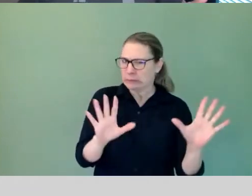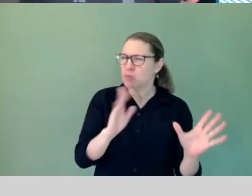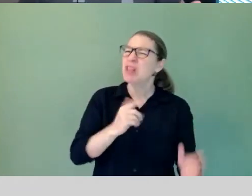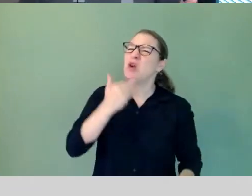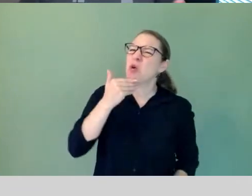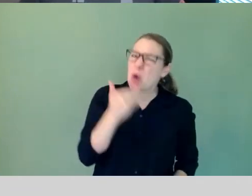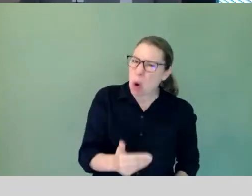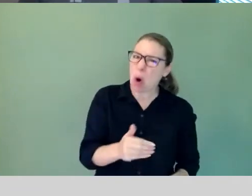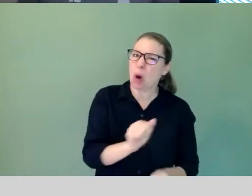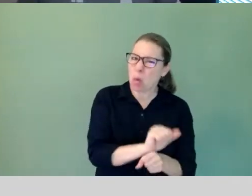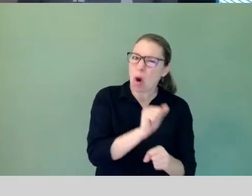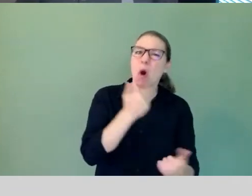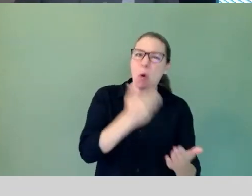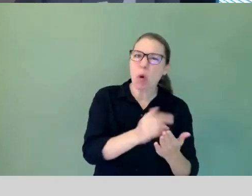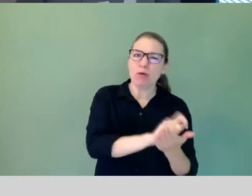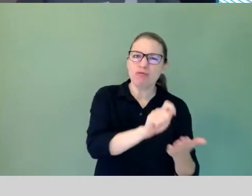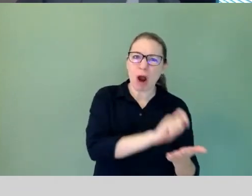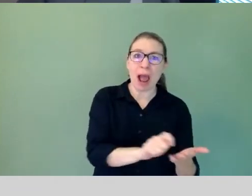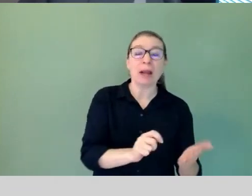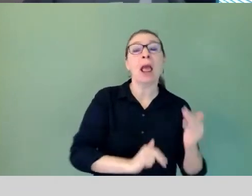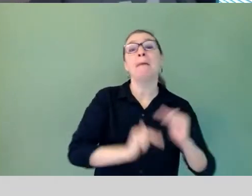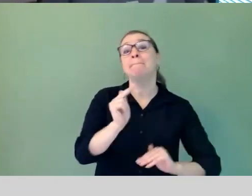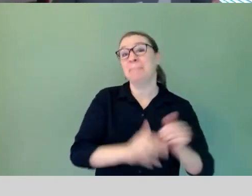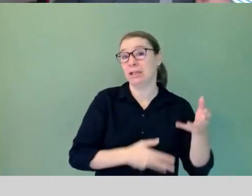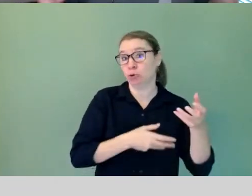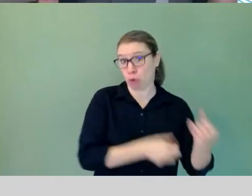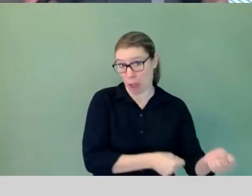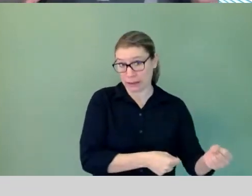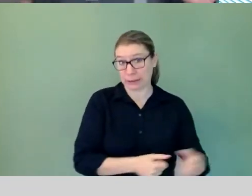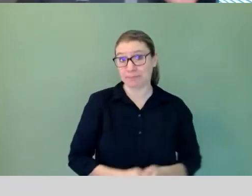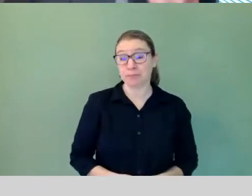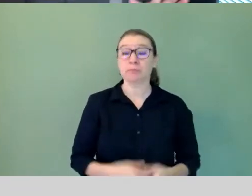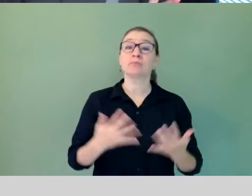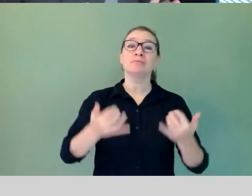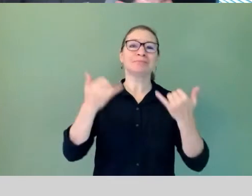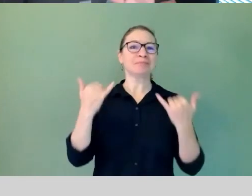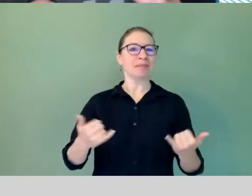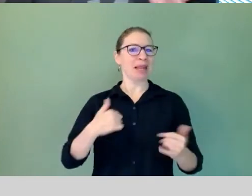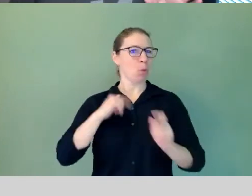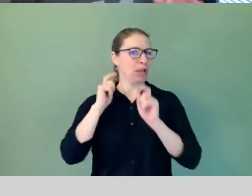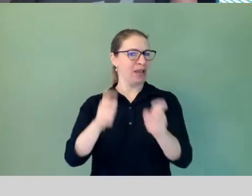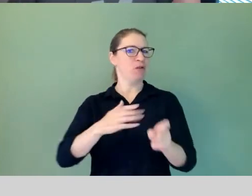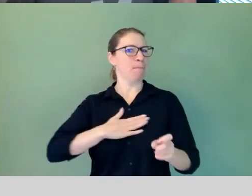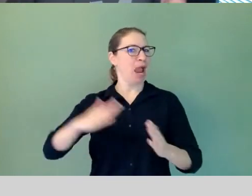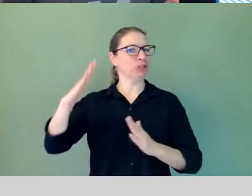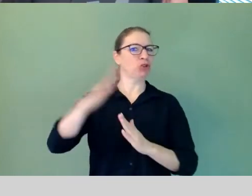garnered that trust. So let's move into my top 10 tips for